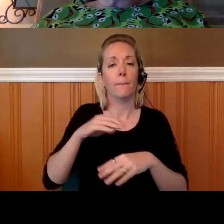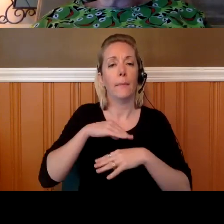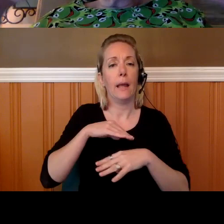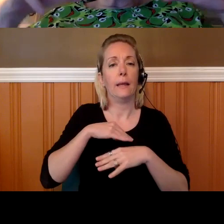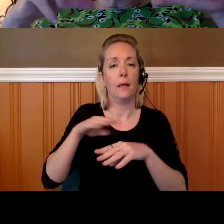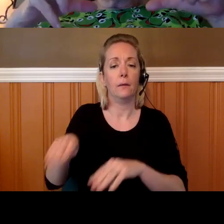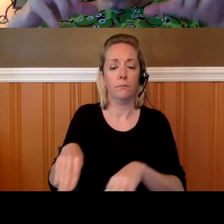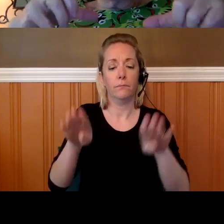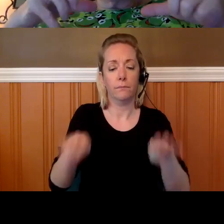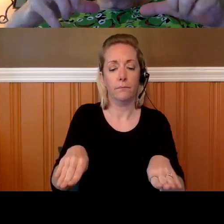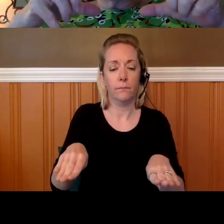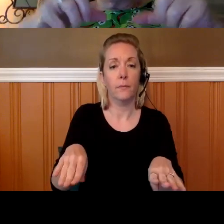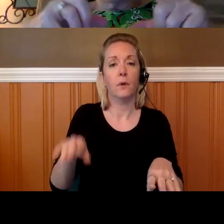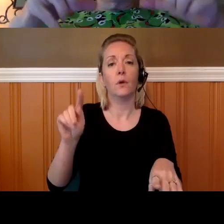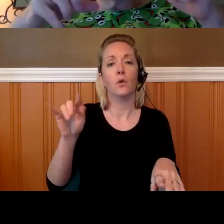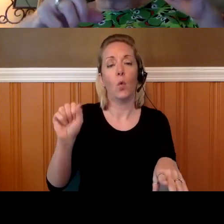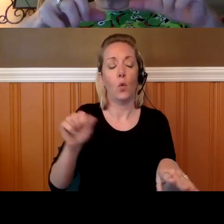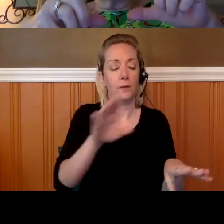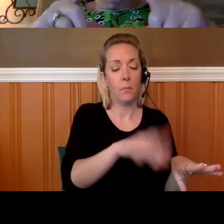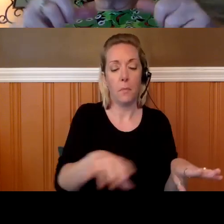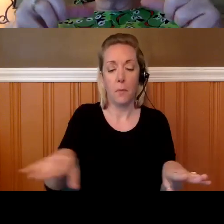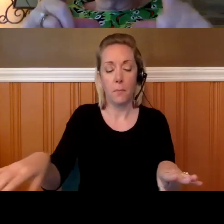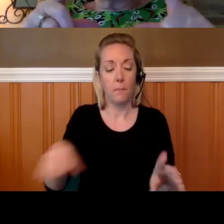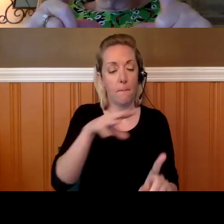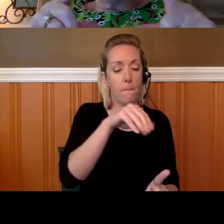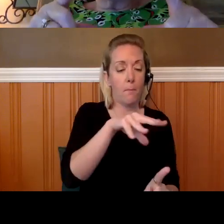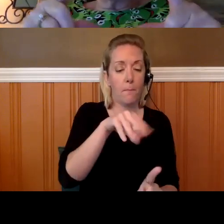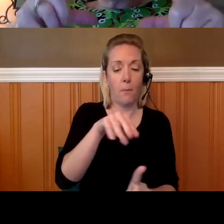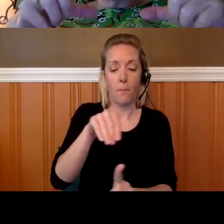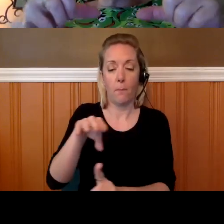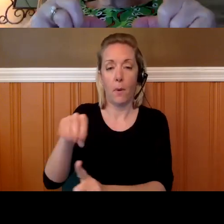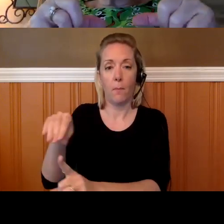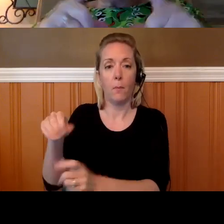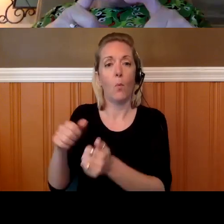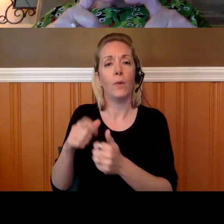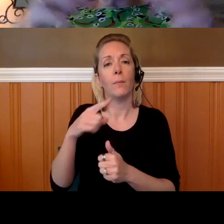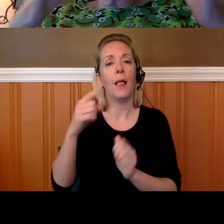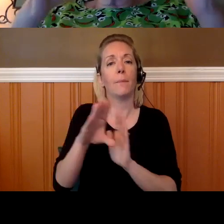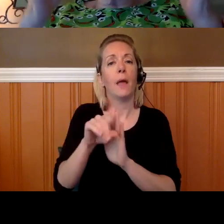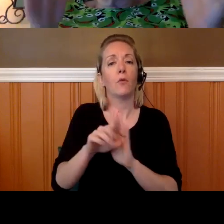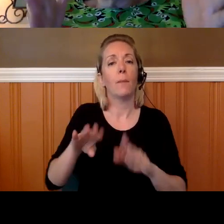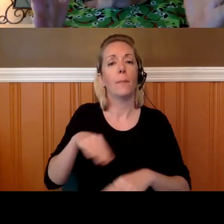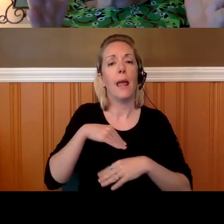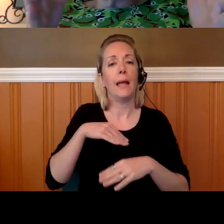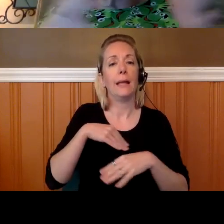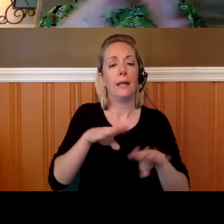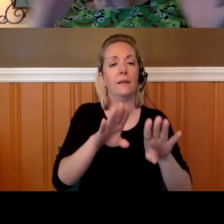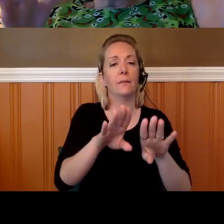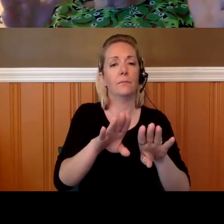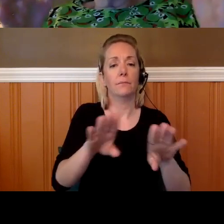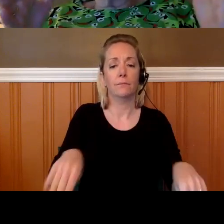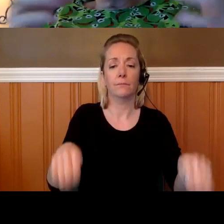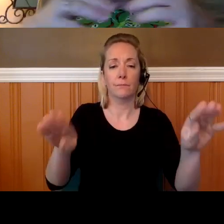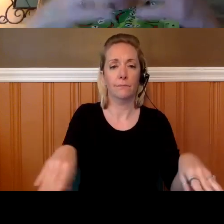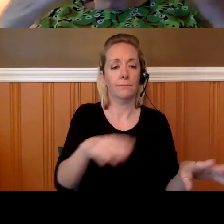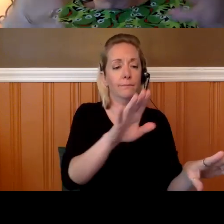took pictures of her toys and bottle and things like that on this black background. So then when it was printed, the background was black, and